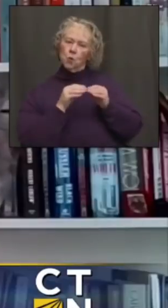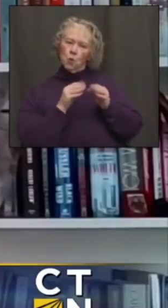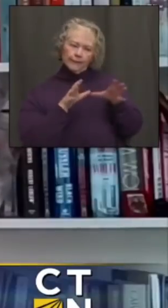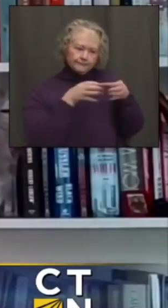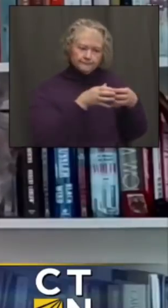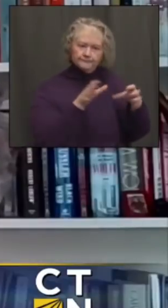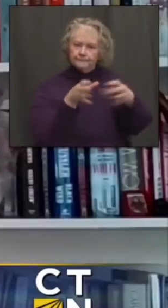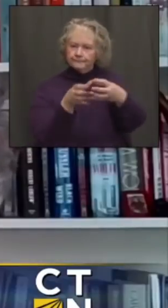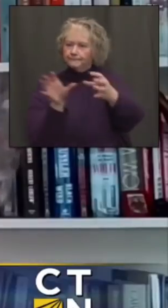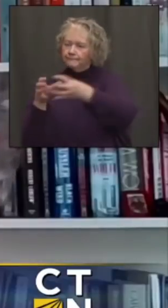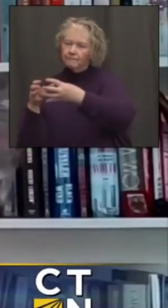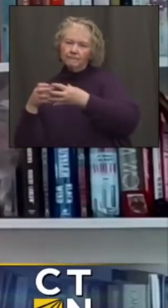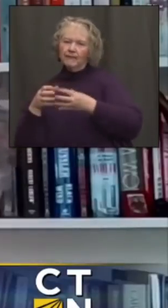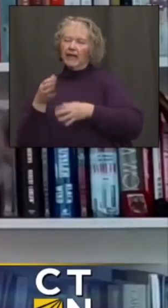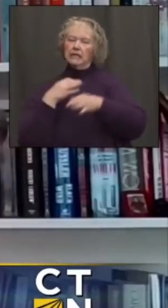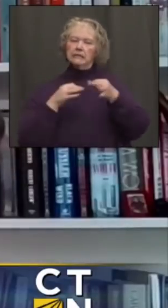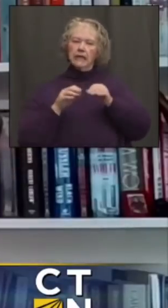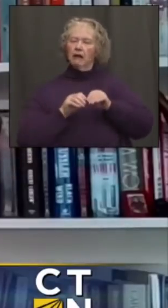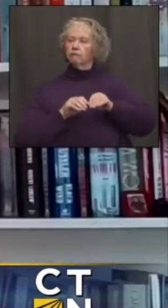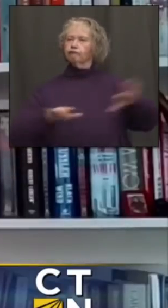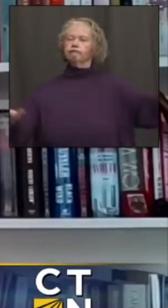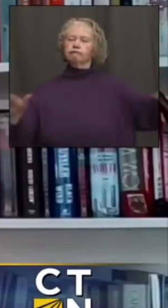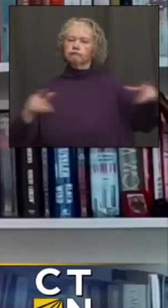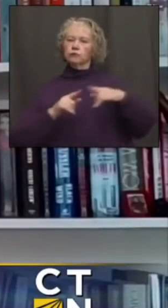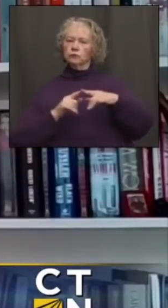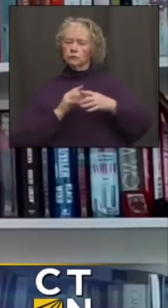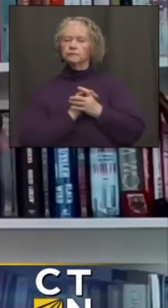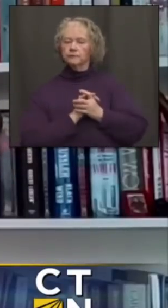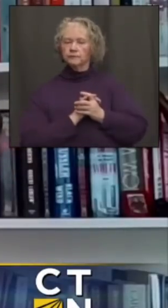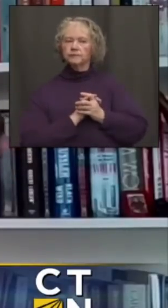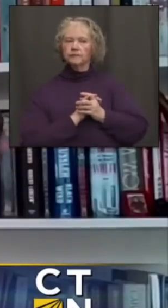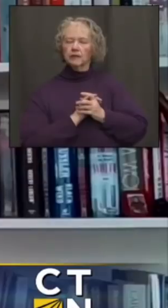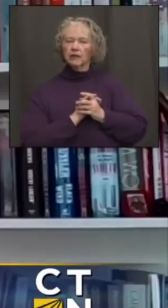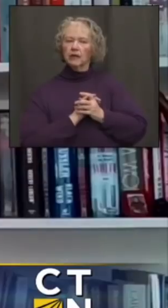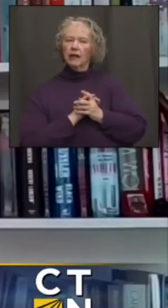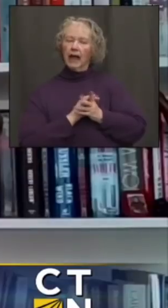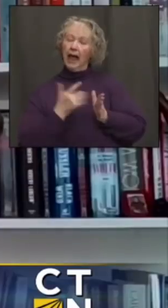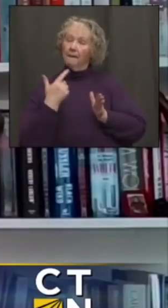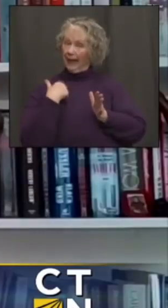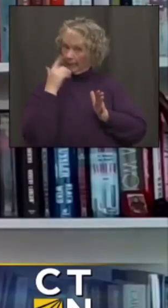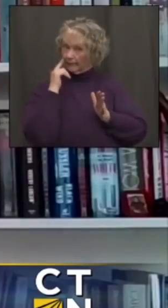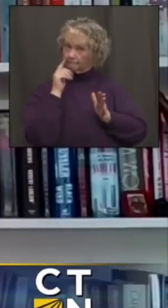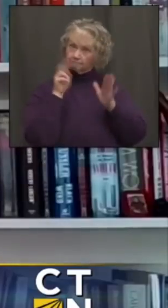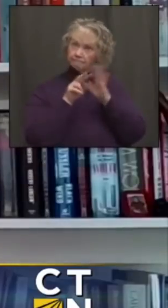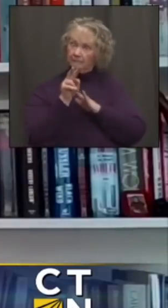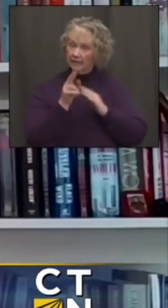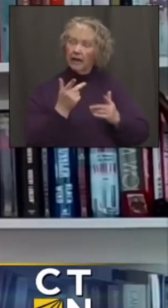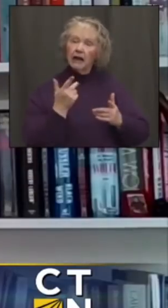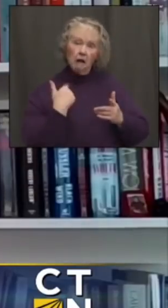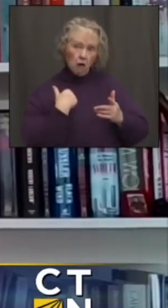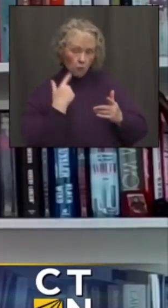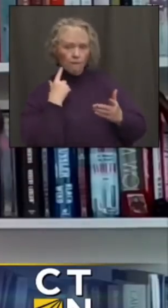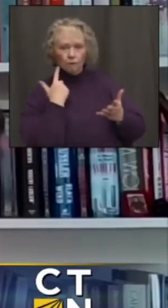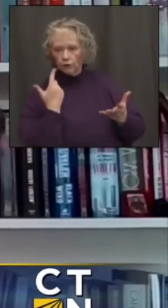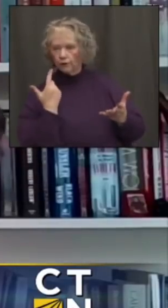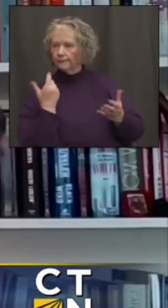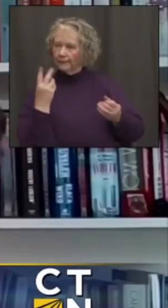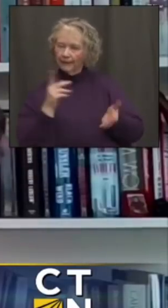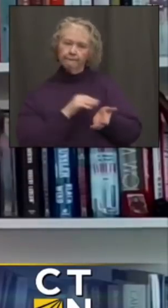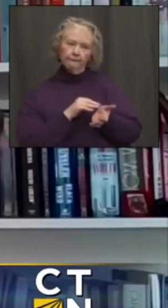these early stages. It's been, most states have opted to have a smaller number